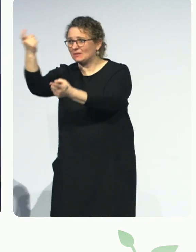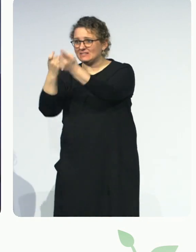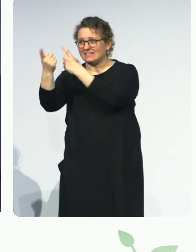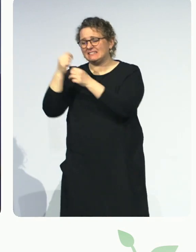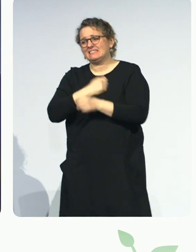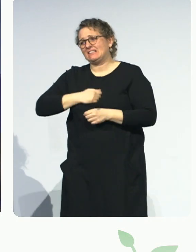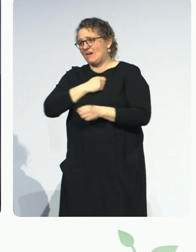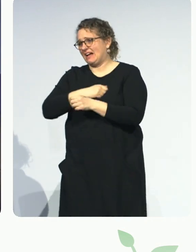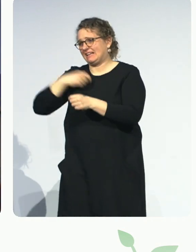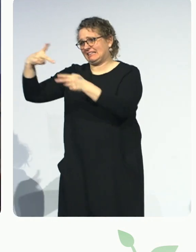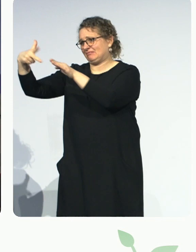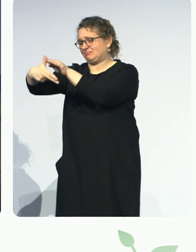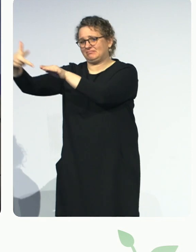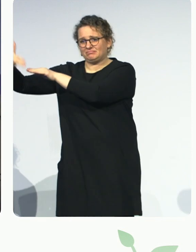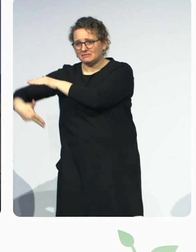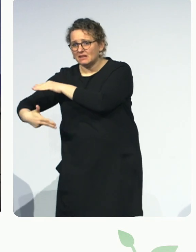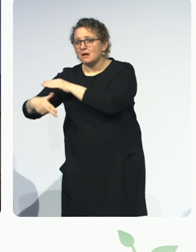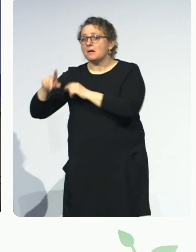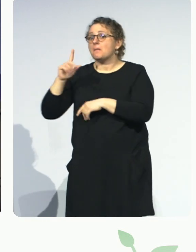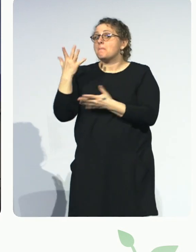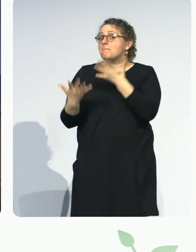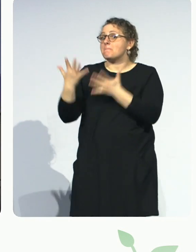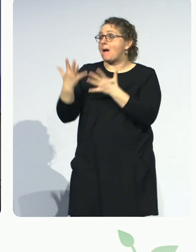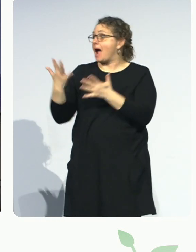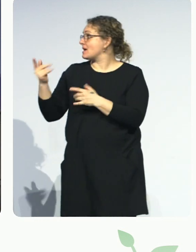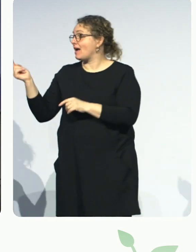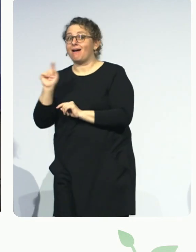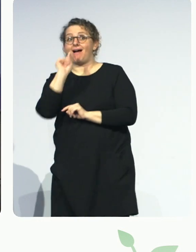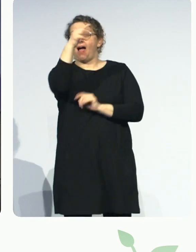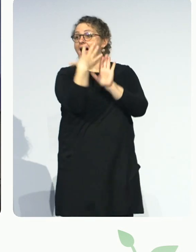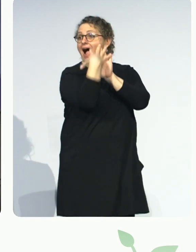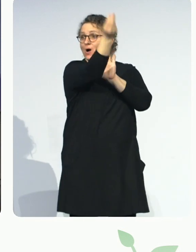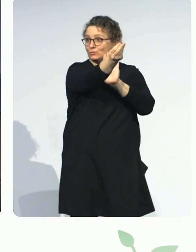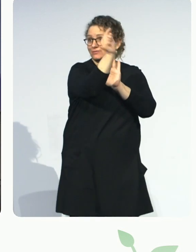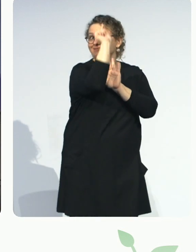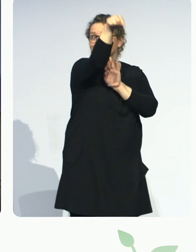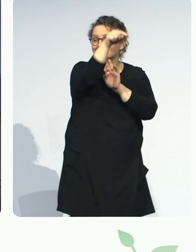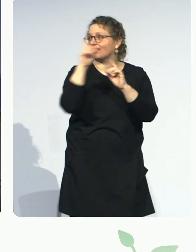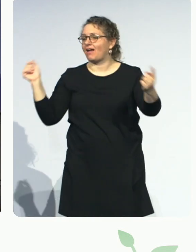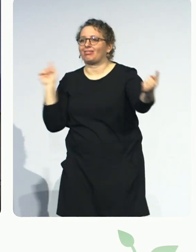individually. Thank you very much for the session. Thank you very much, everyone.